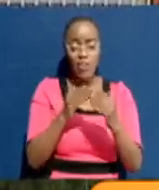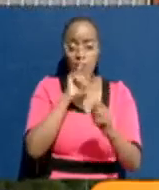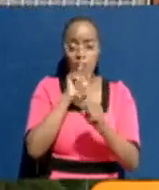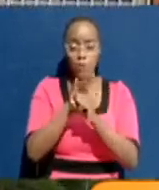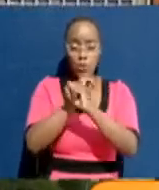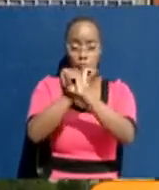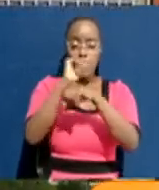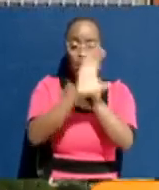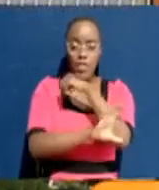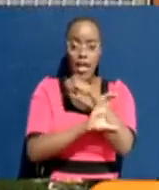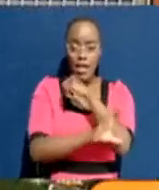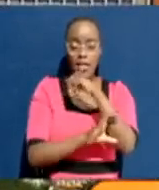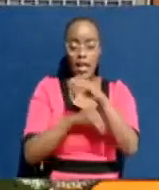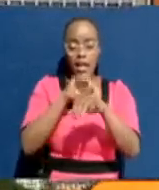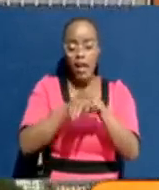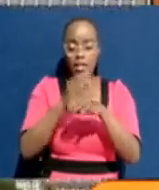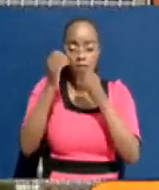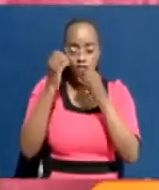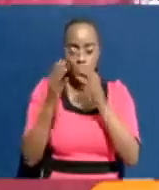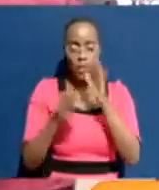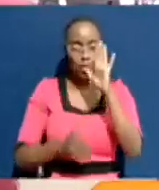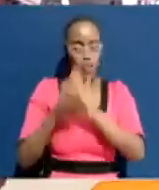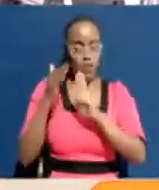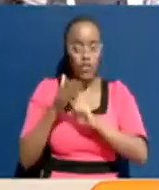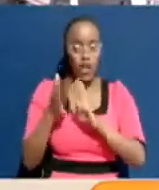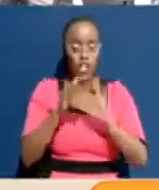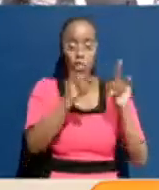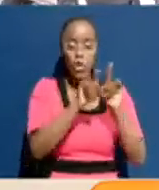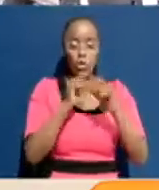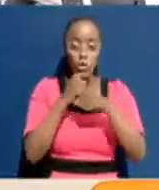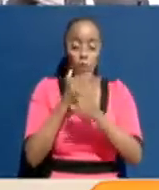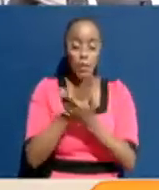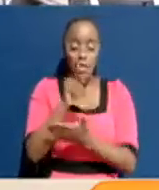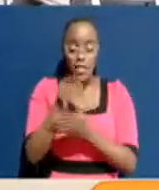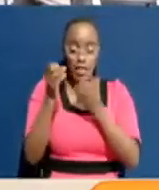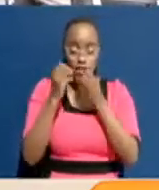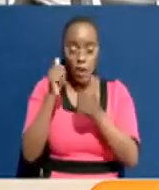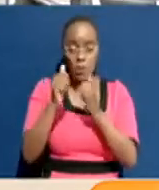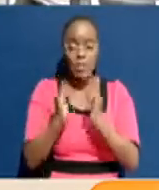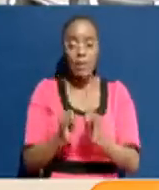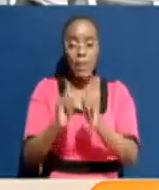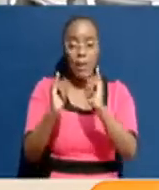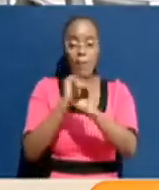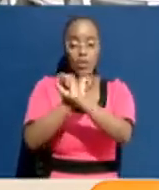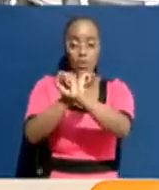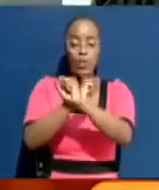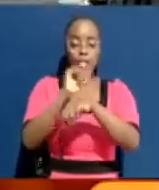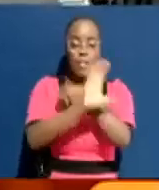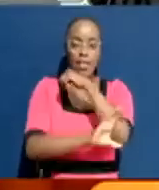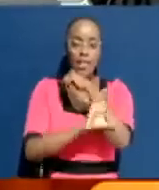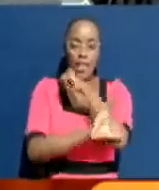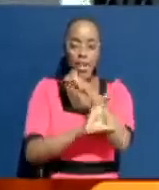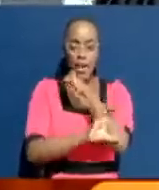kulinda taifa kwa kupata taarifa za ujasusi kwa haraka na kuhakikisha taarifa hizo zinatekelezwa kulinda taifa.